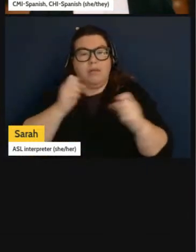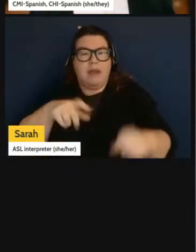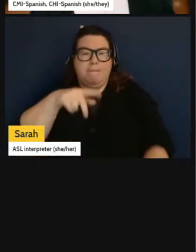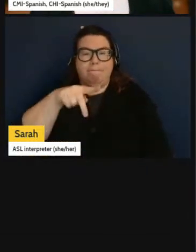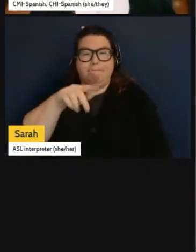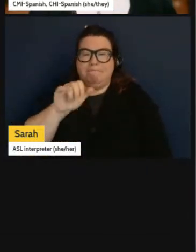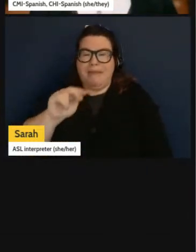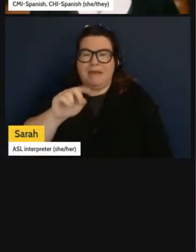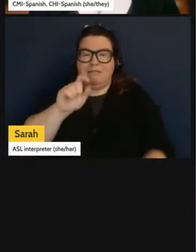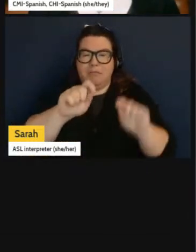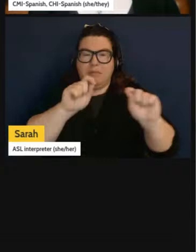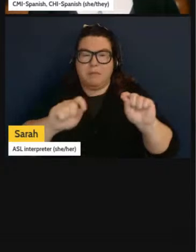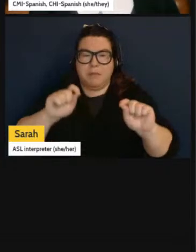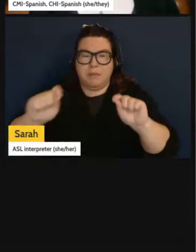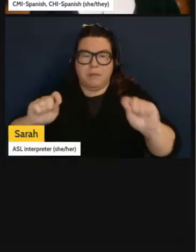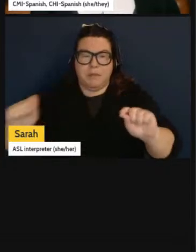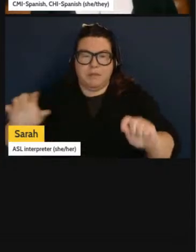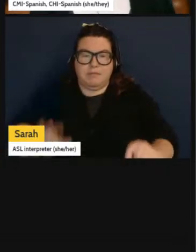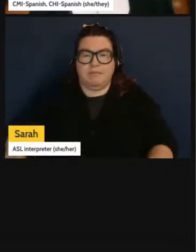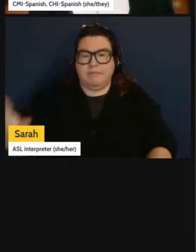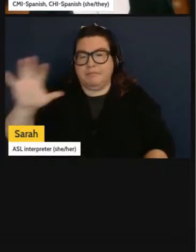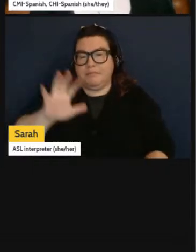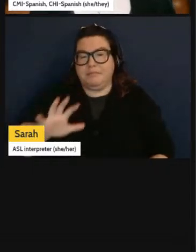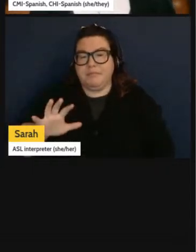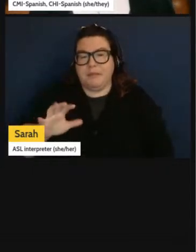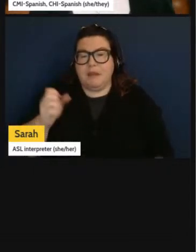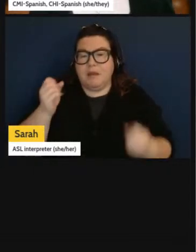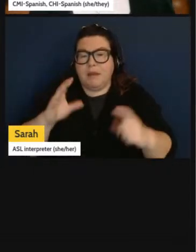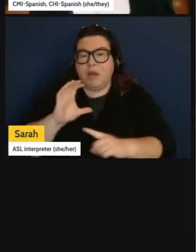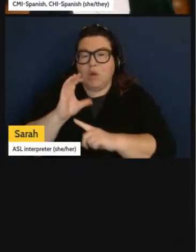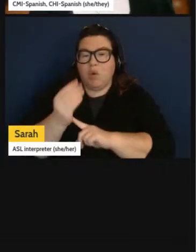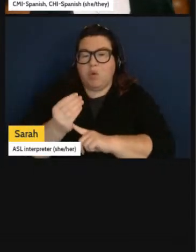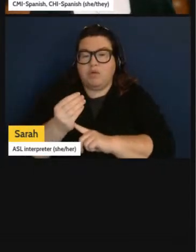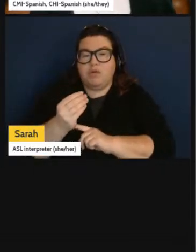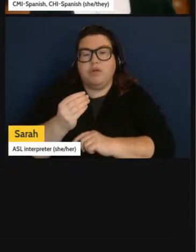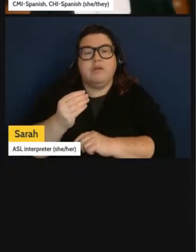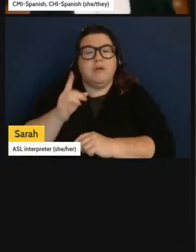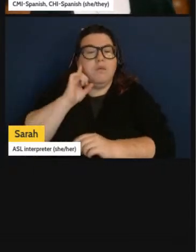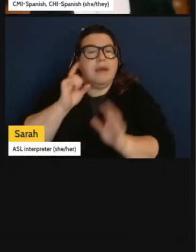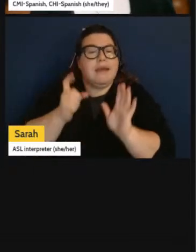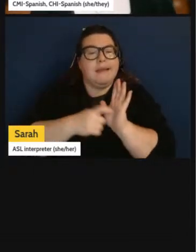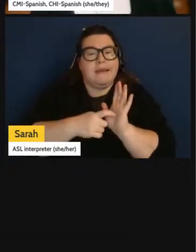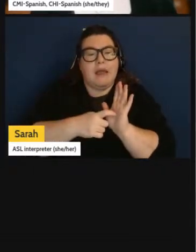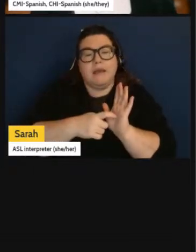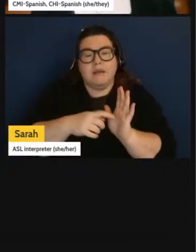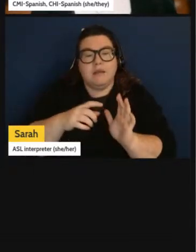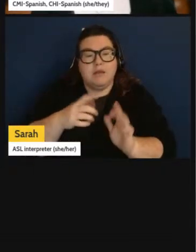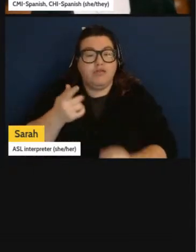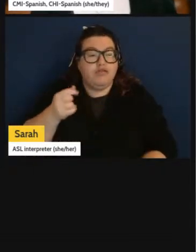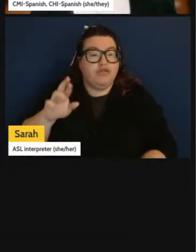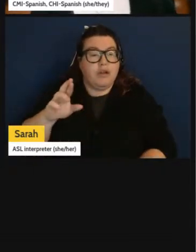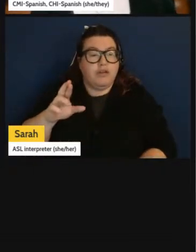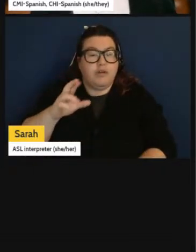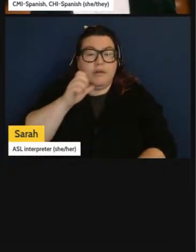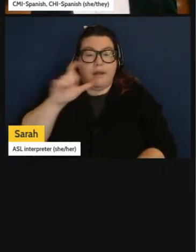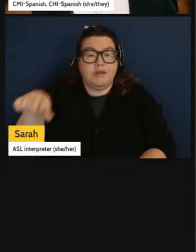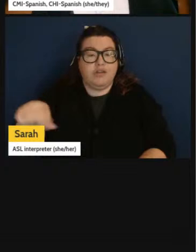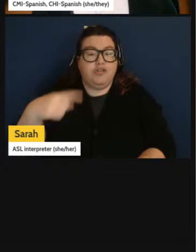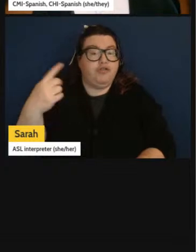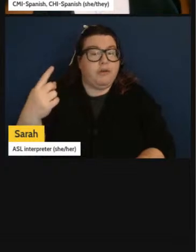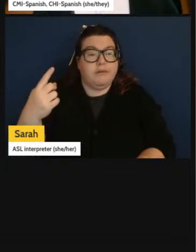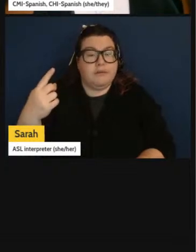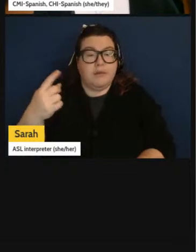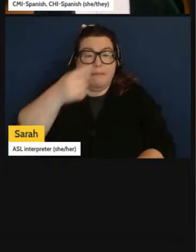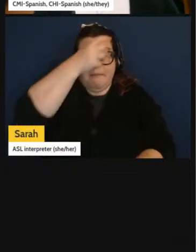map. There are many cultures that recognize genders outside of man and woman, including many indigenous cultures